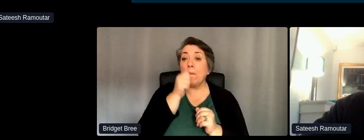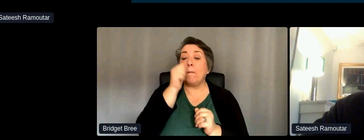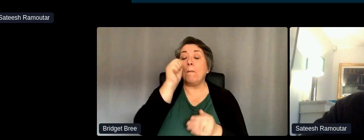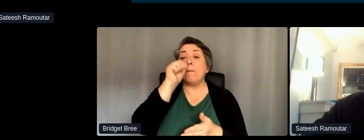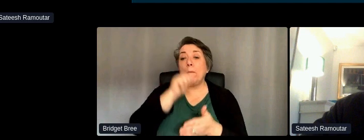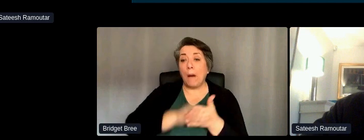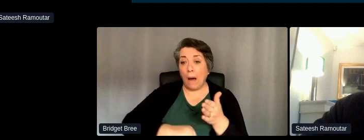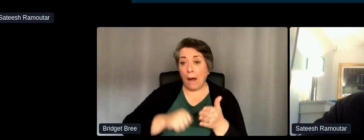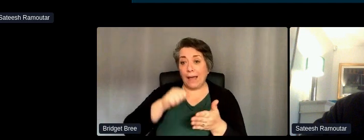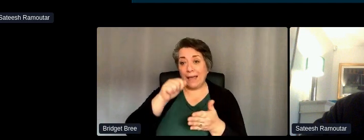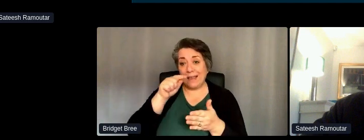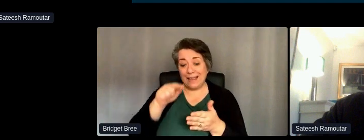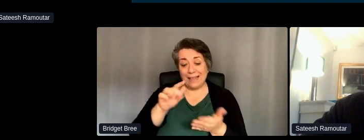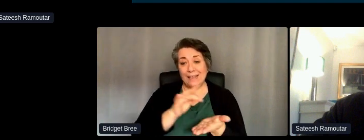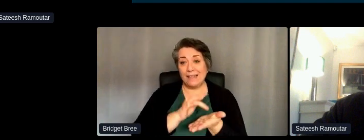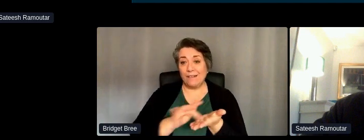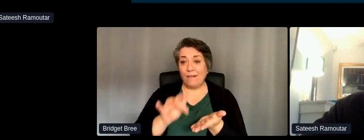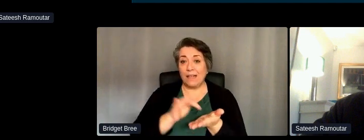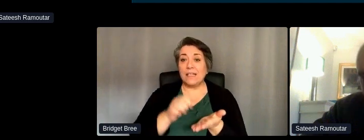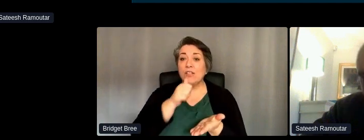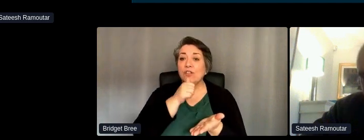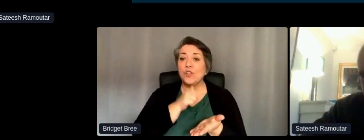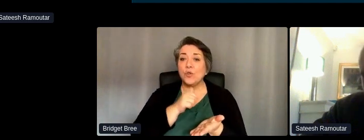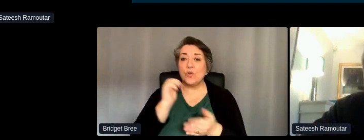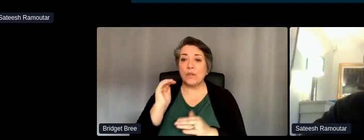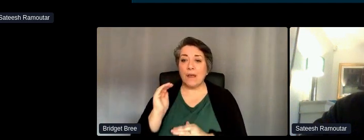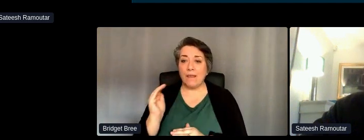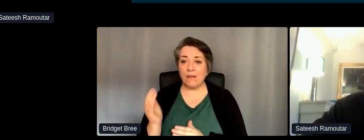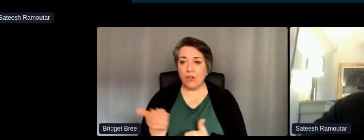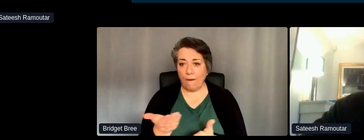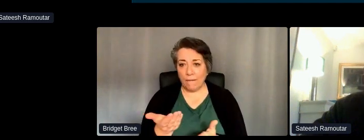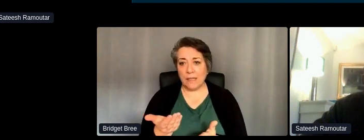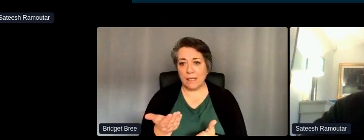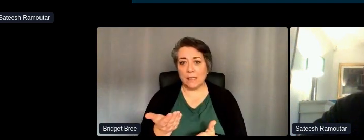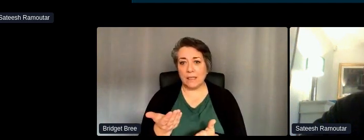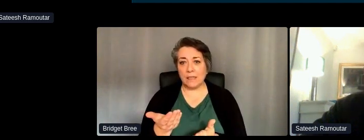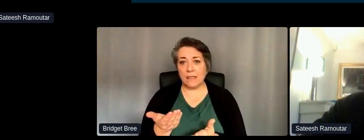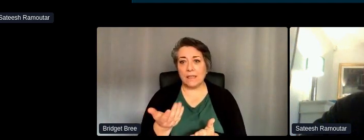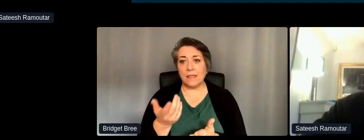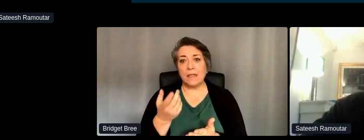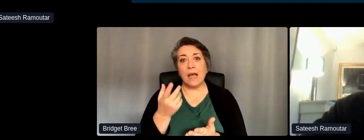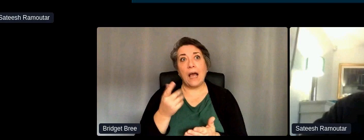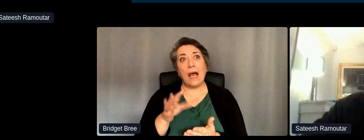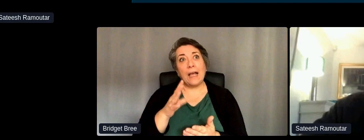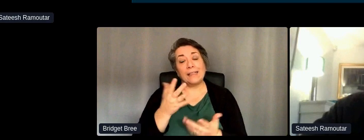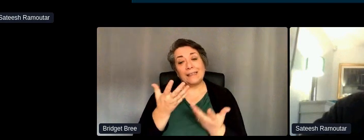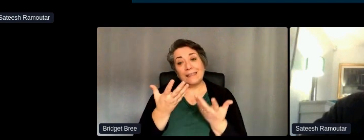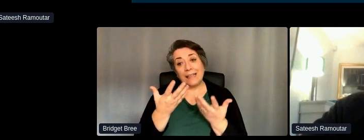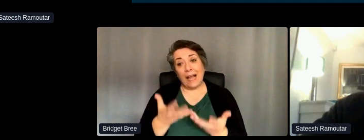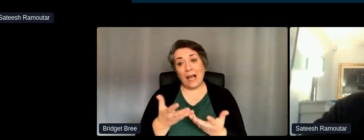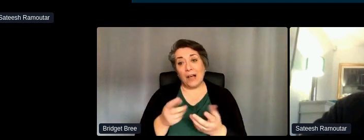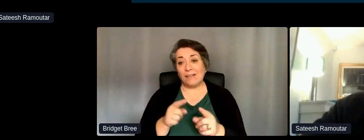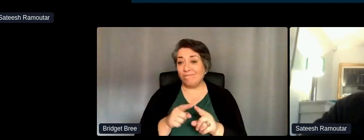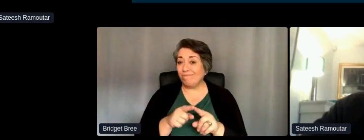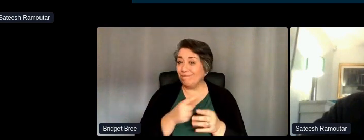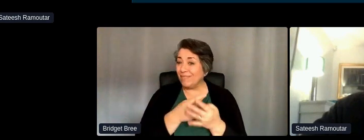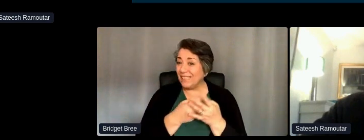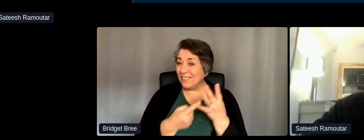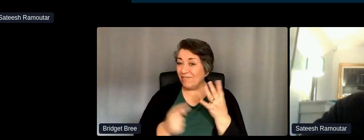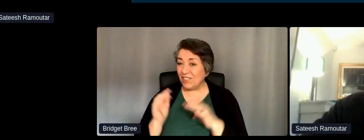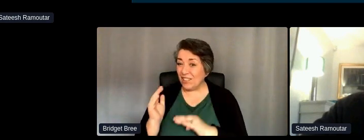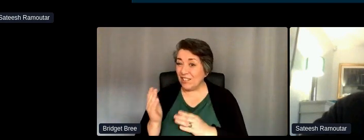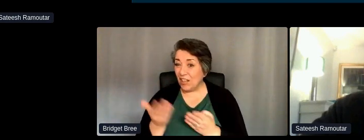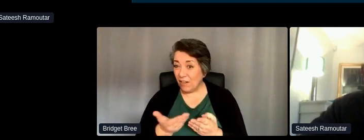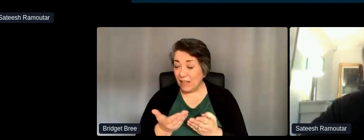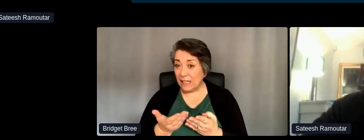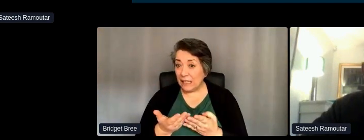seeing a very rapid move of all kinds of services, as alluded to earlier,